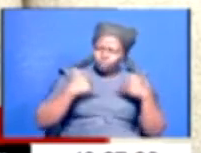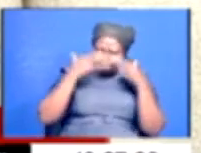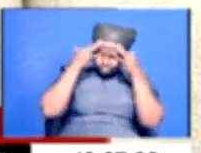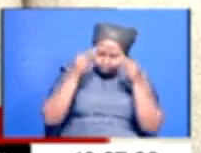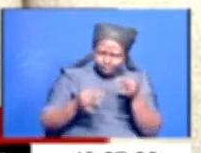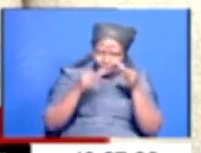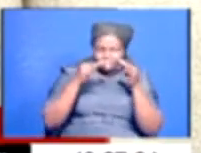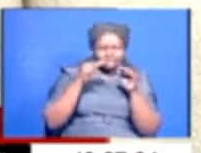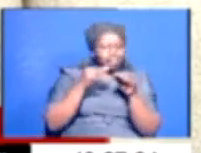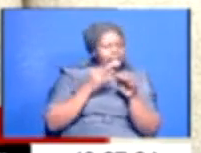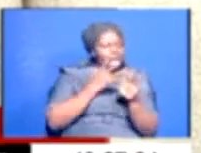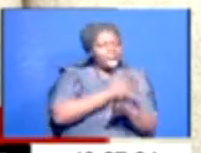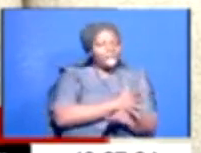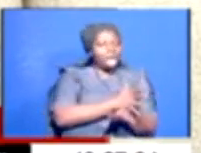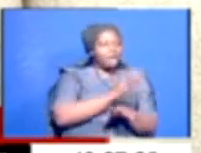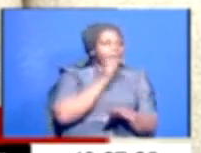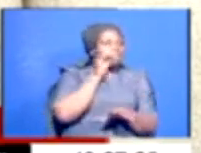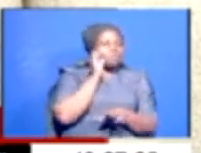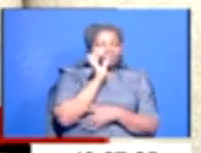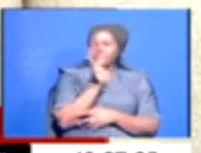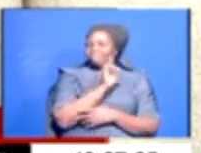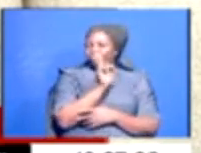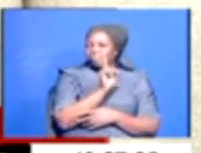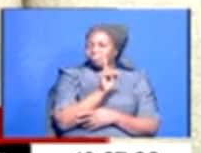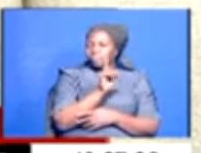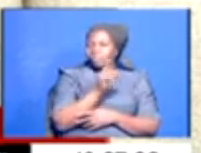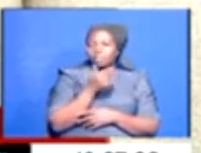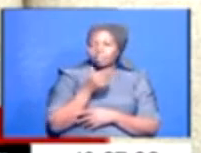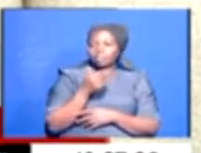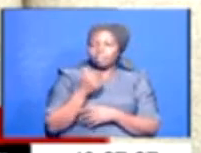just relaxing. I took a jembe.